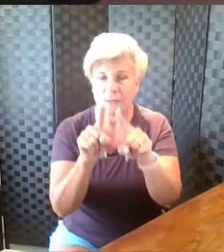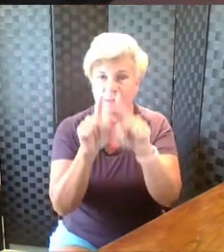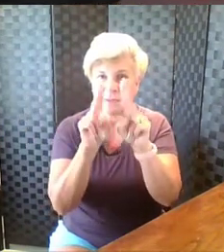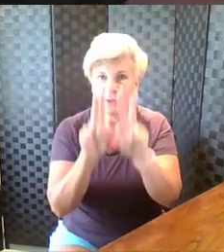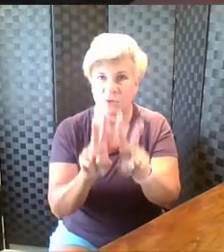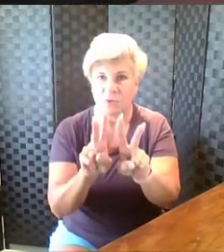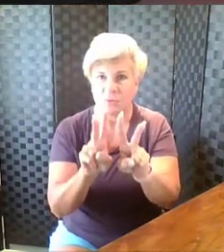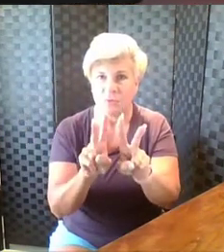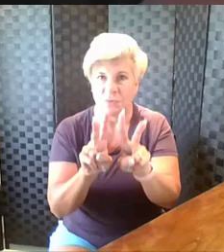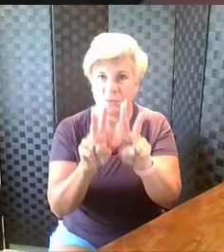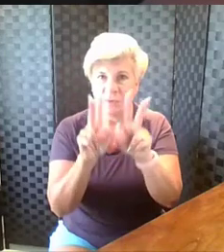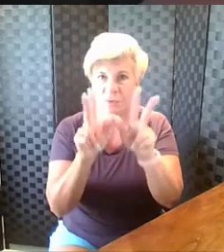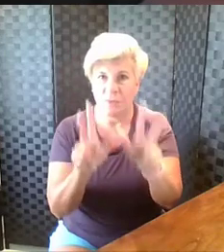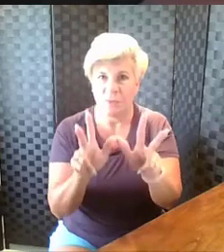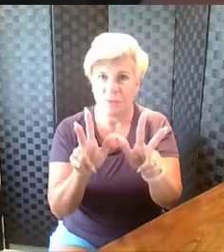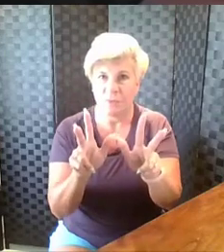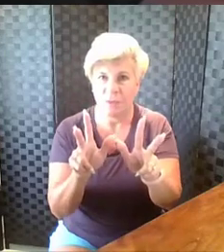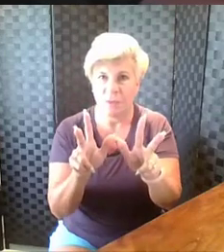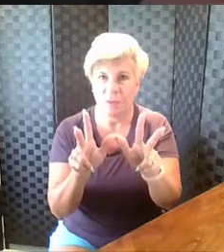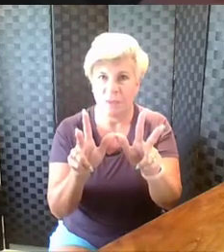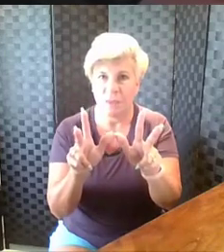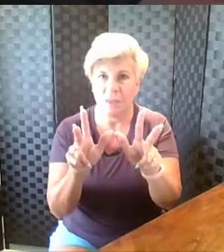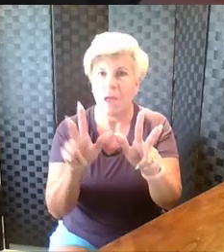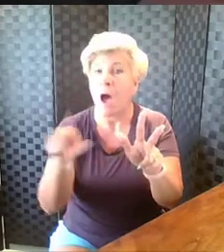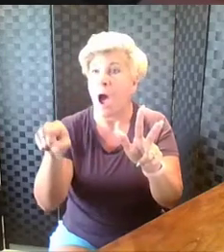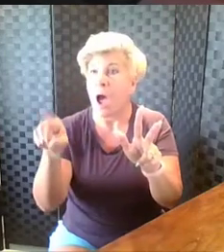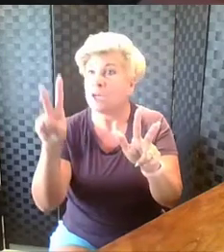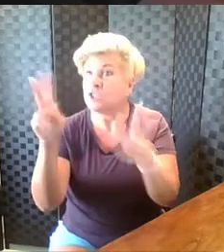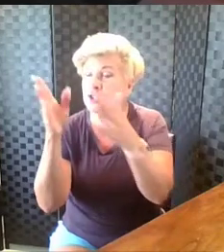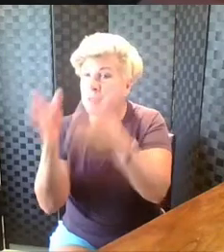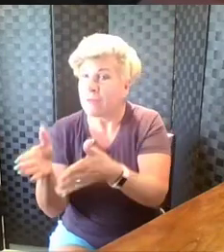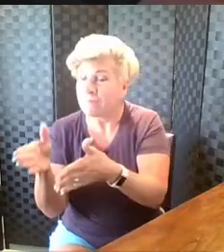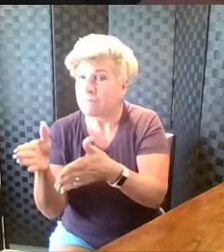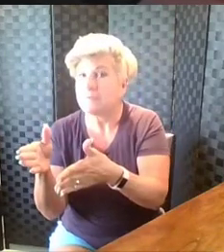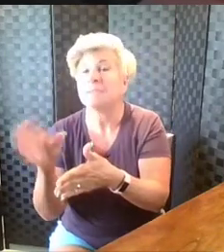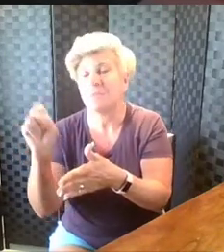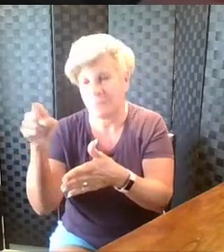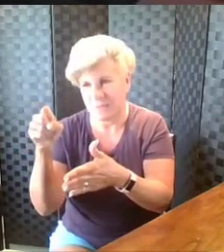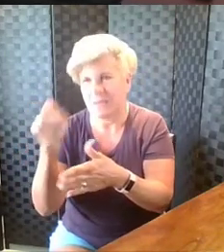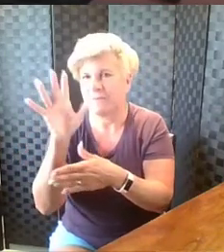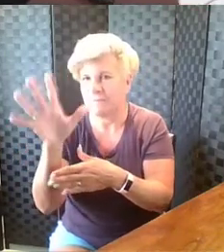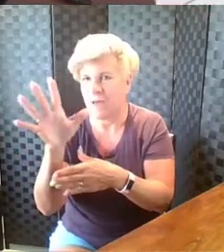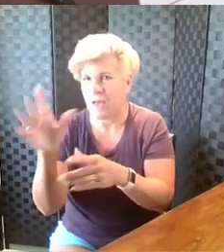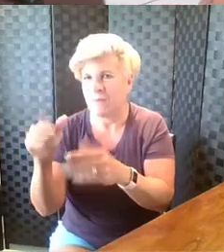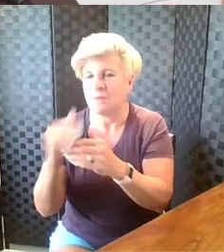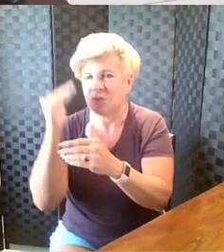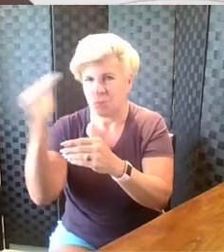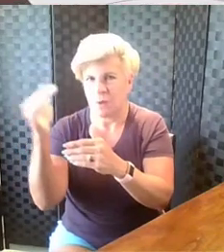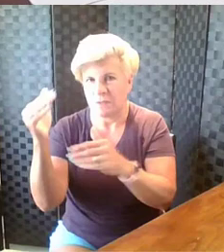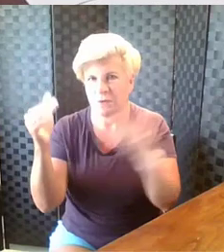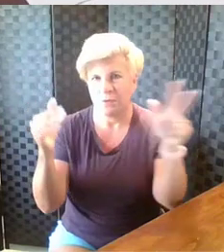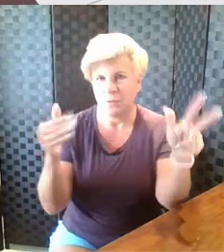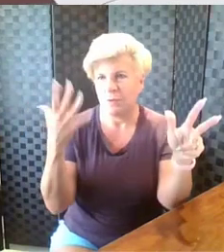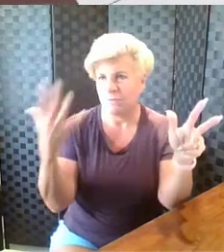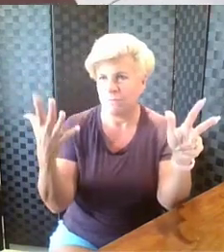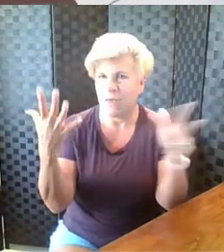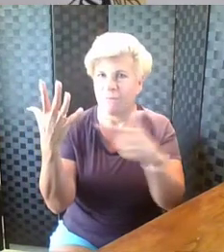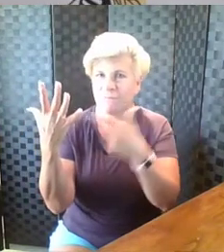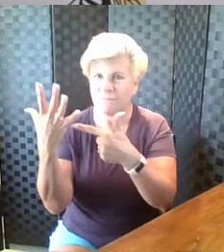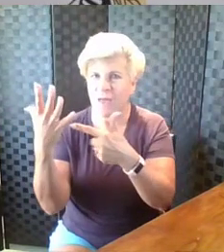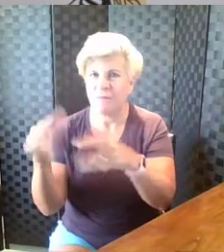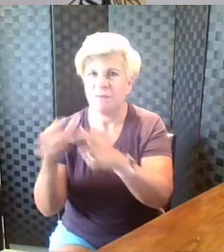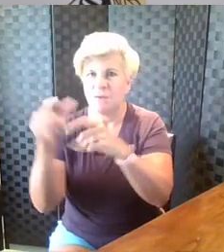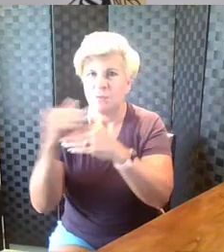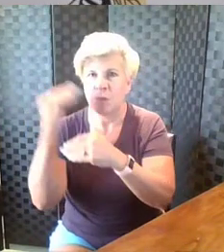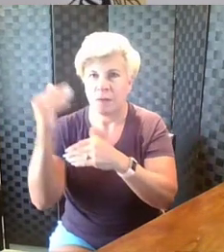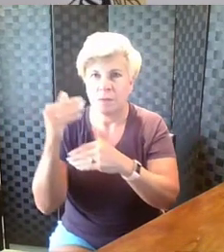1, 2, 2, 3, 3, and yes, I have cars left over. So that's a simple way. You could also make